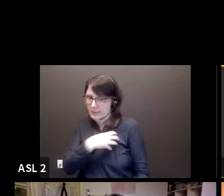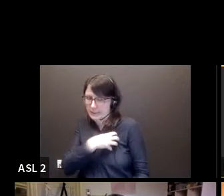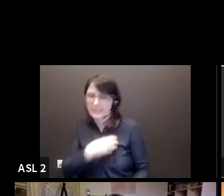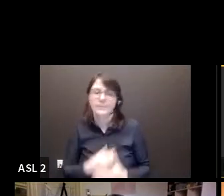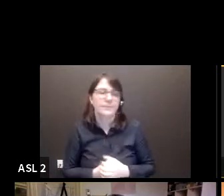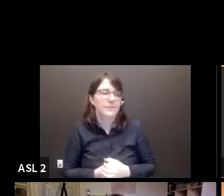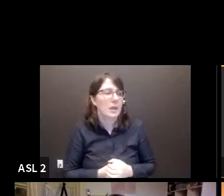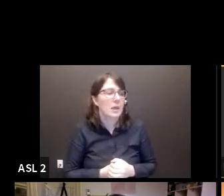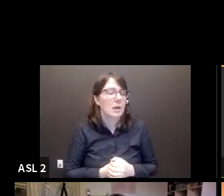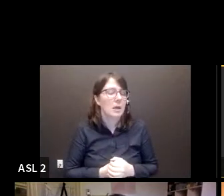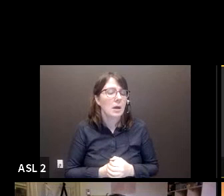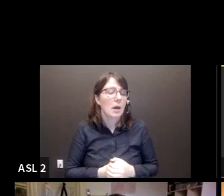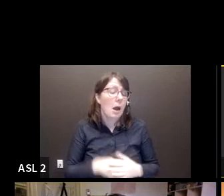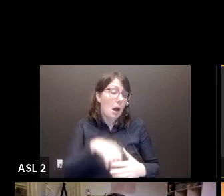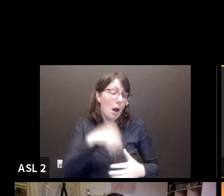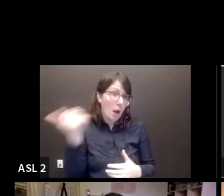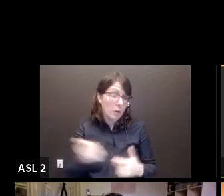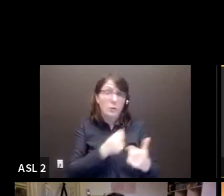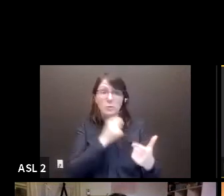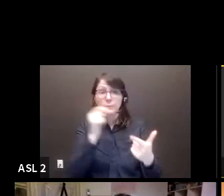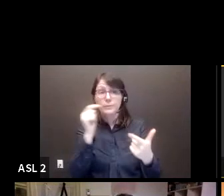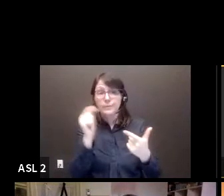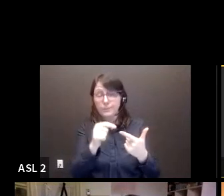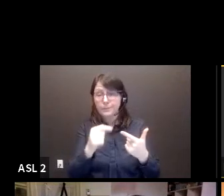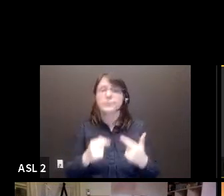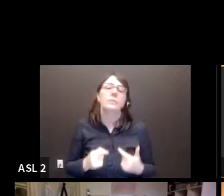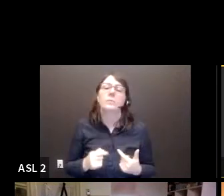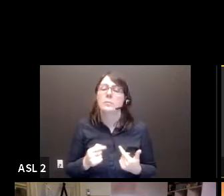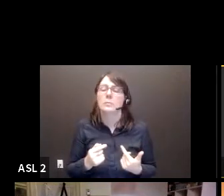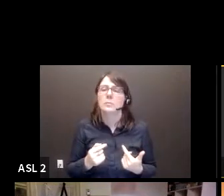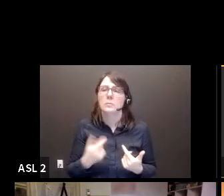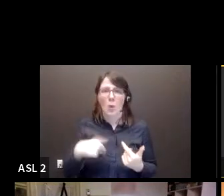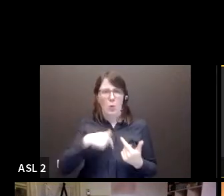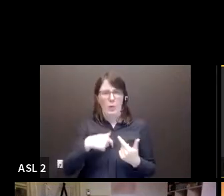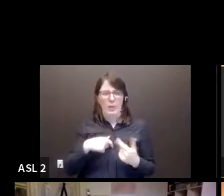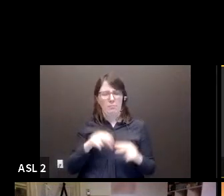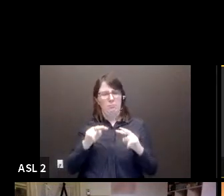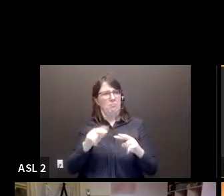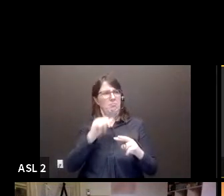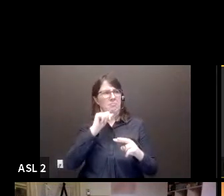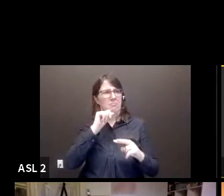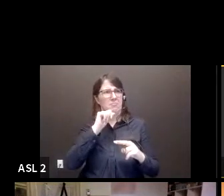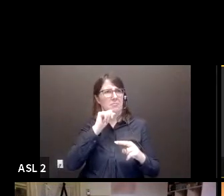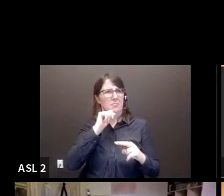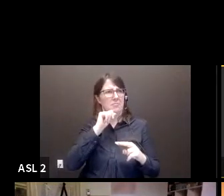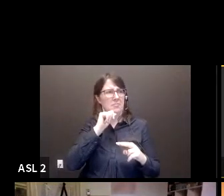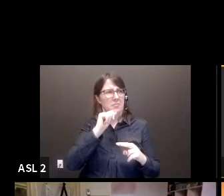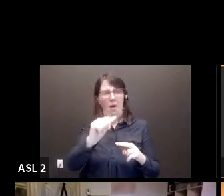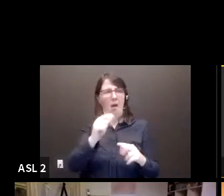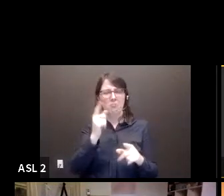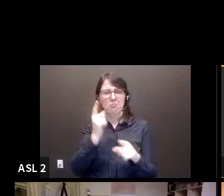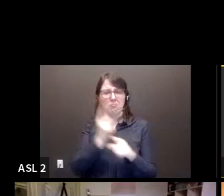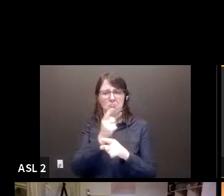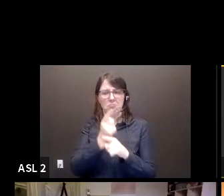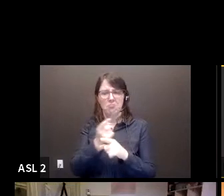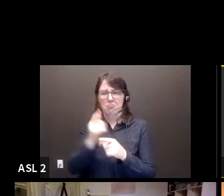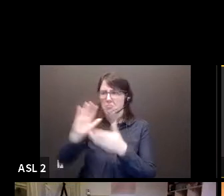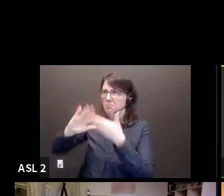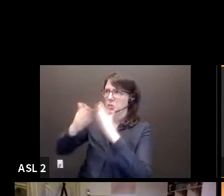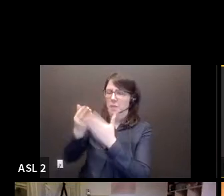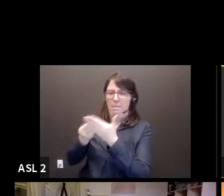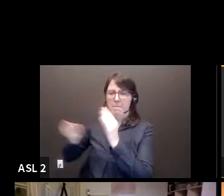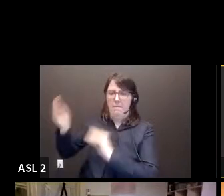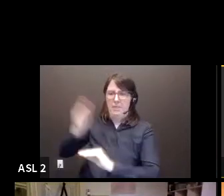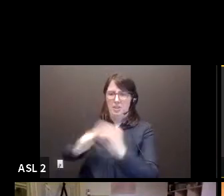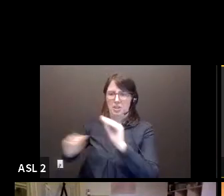that really we don't see as needing to be within a municipal budget things like dry cleaning